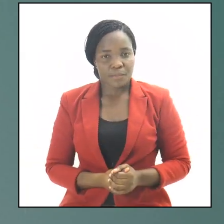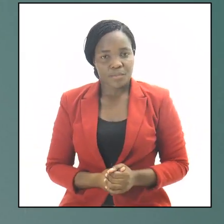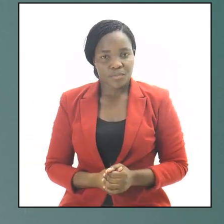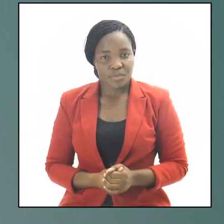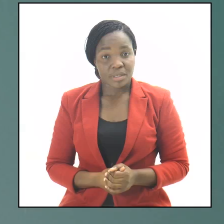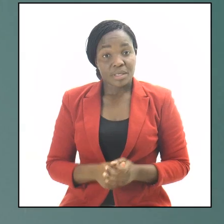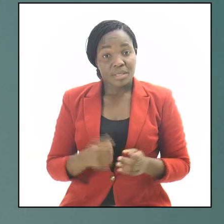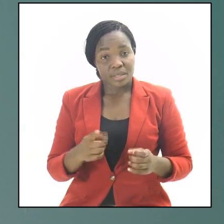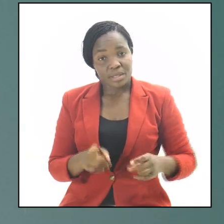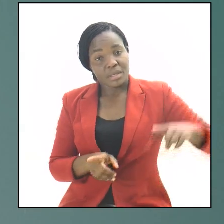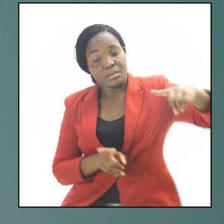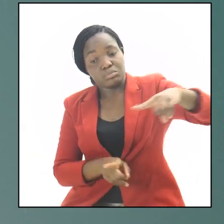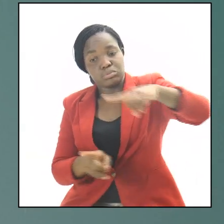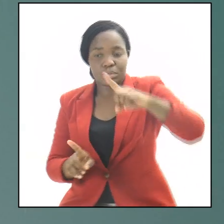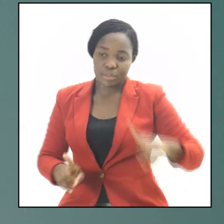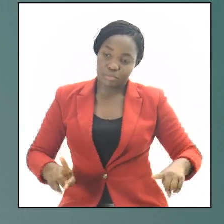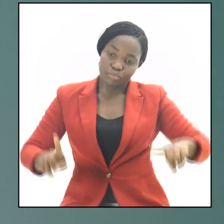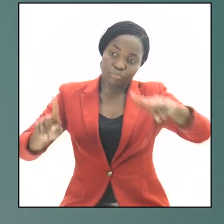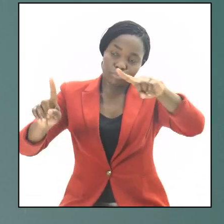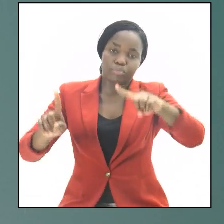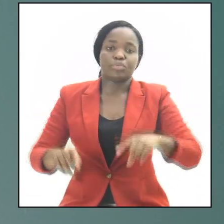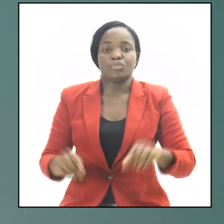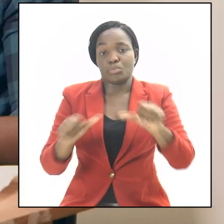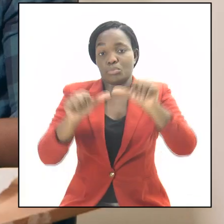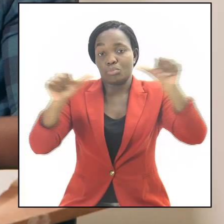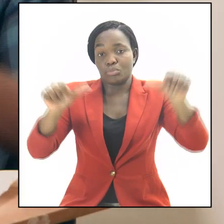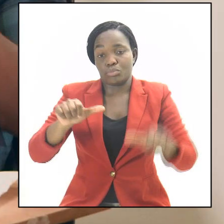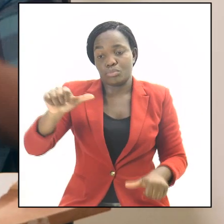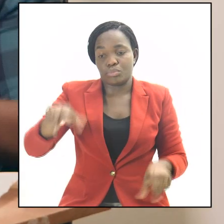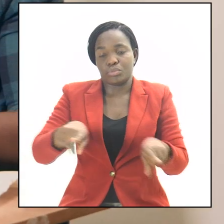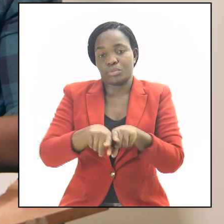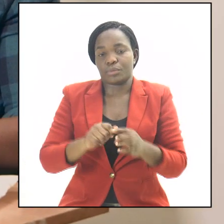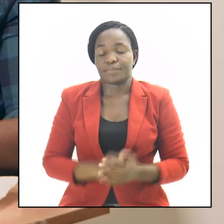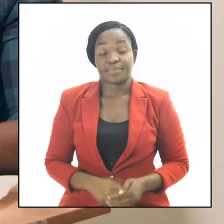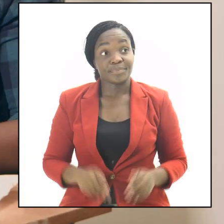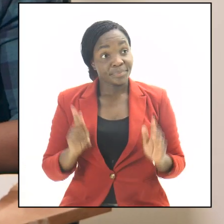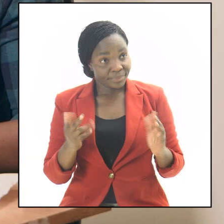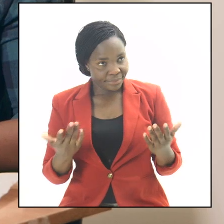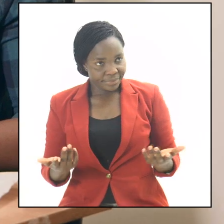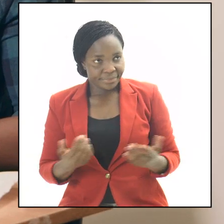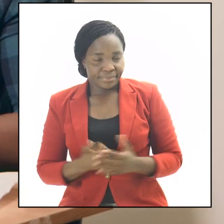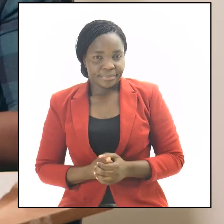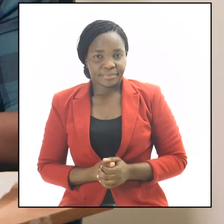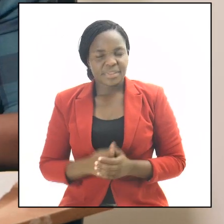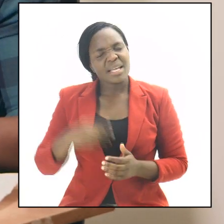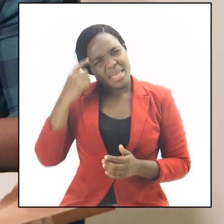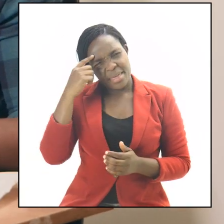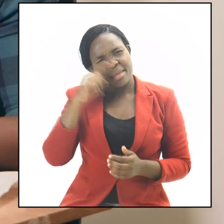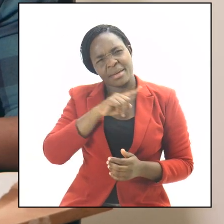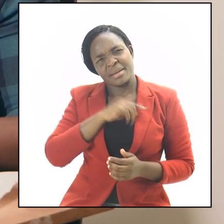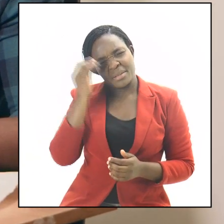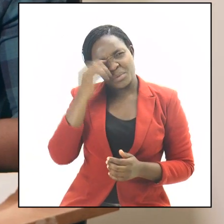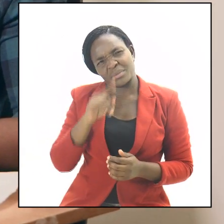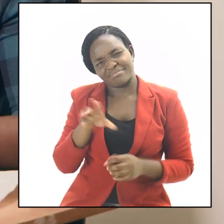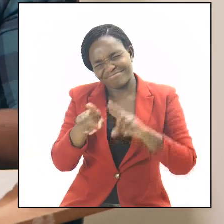are parallel and equal in length. Hi again. I think I know what you